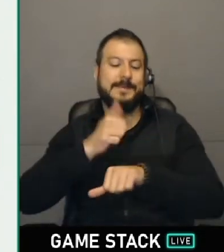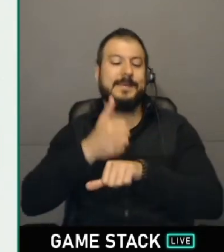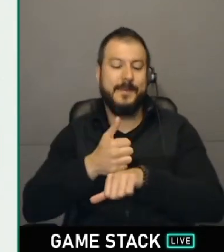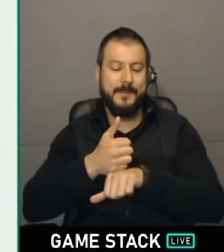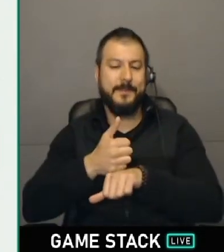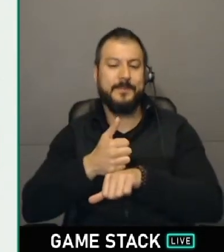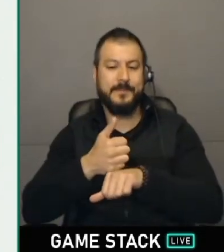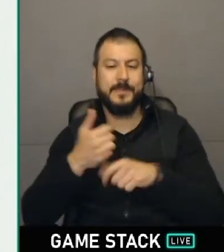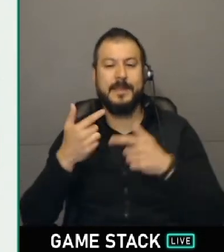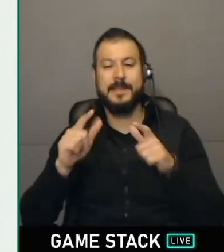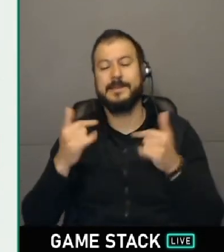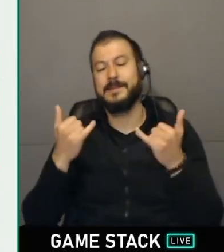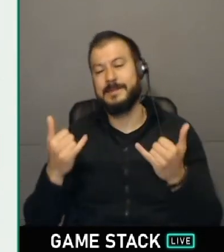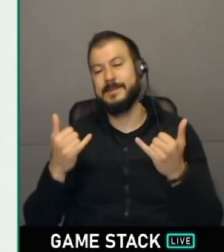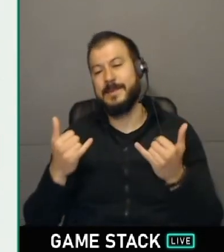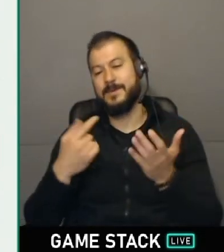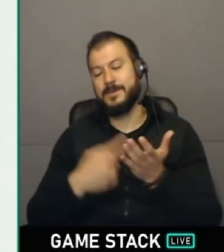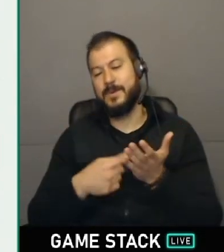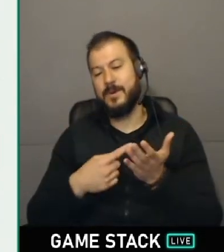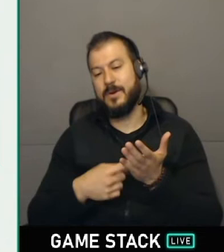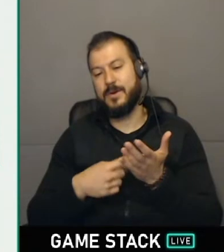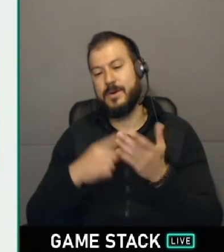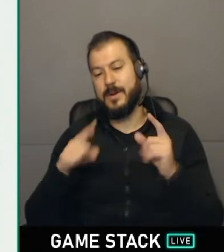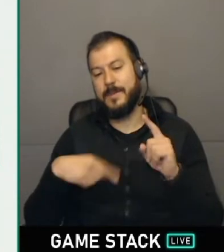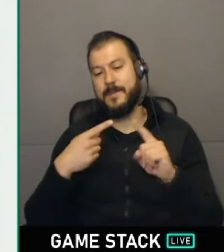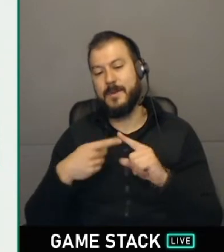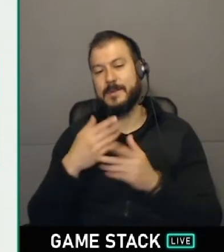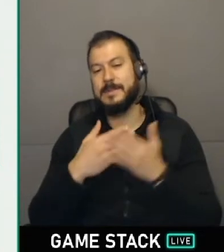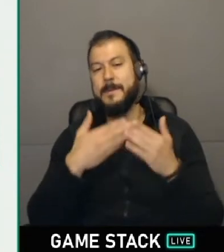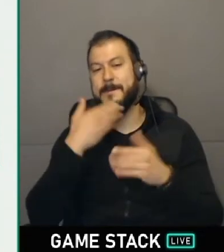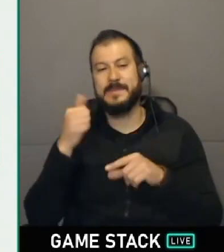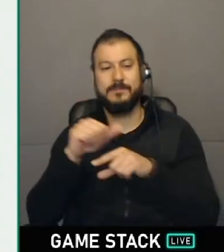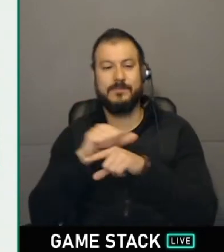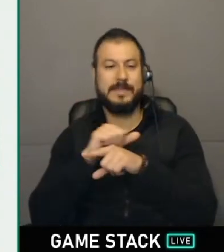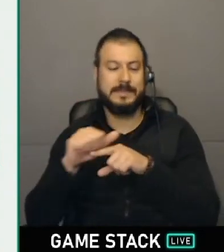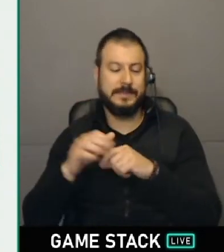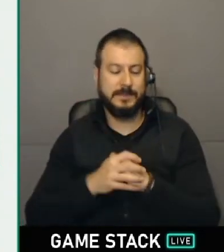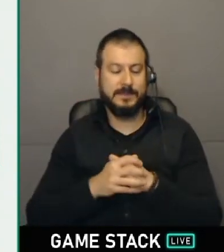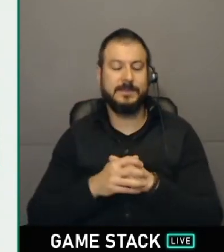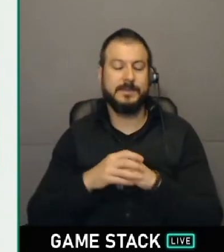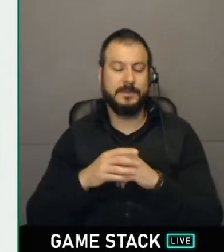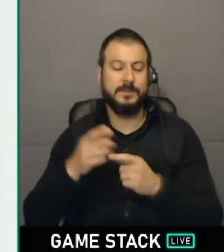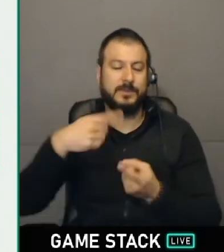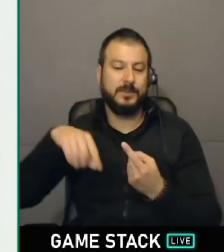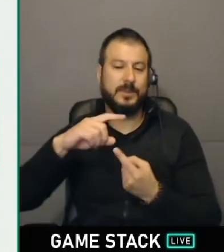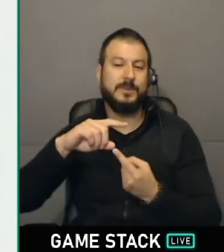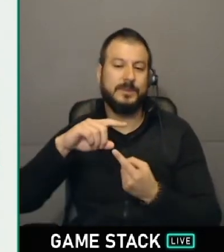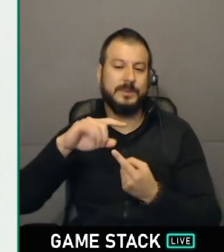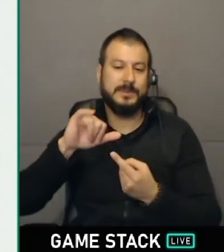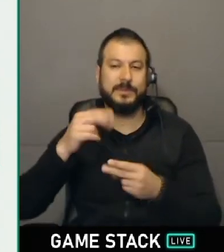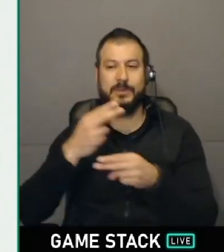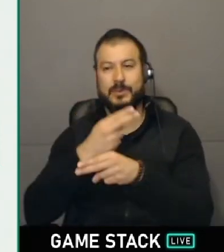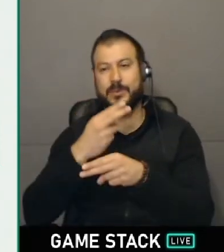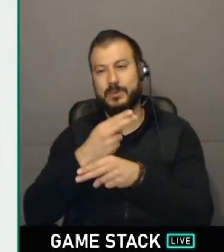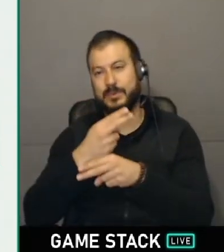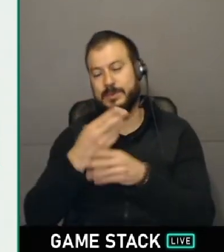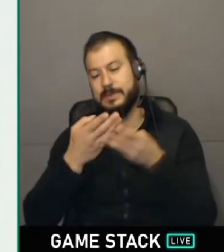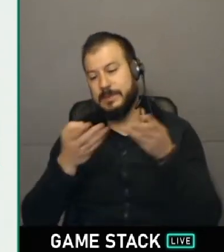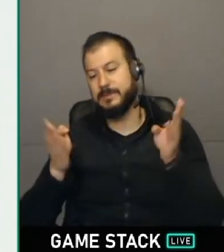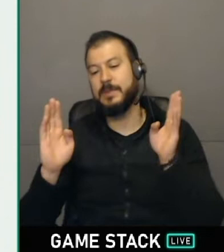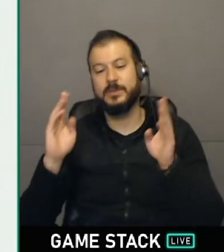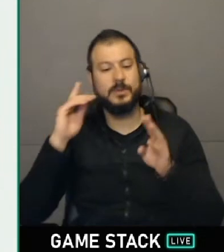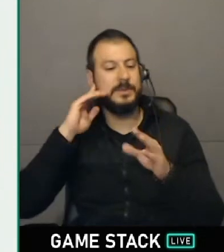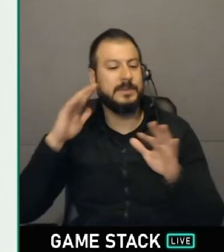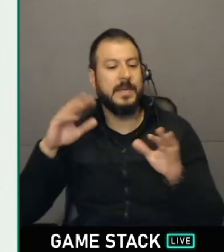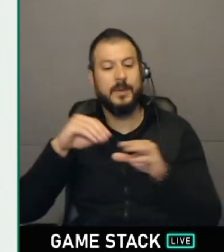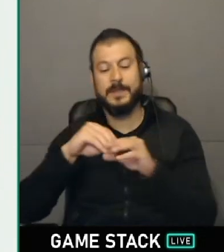Let's now talk about some best practices around the usage of spatial sound in games.